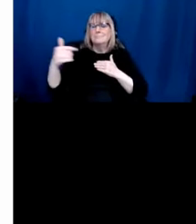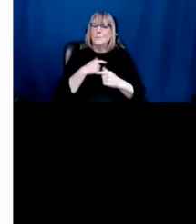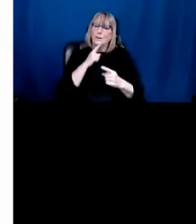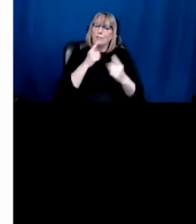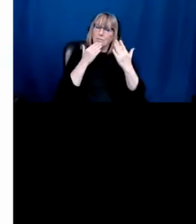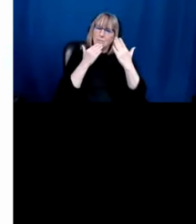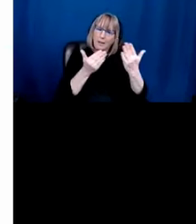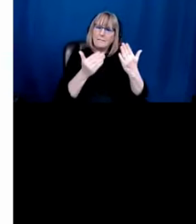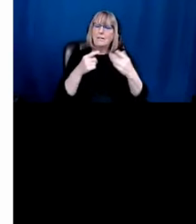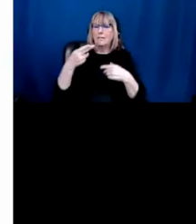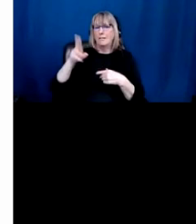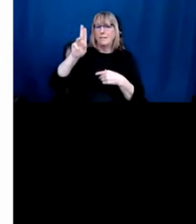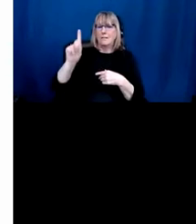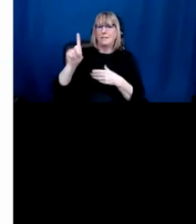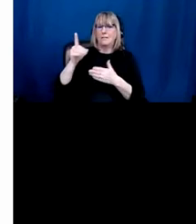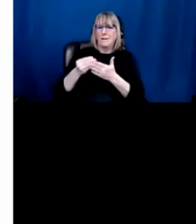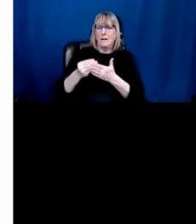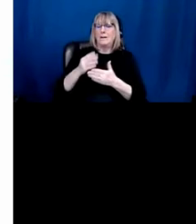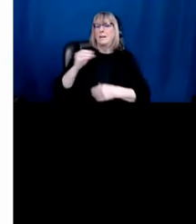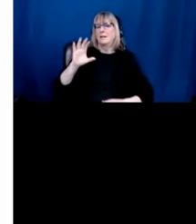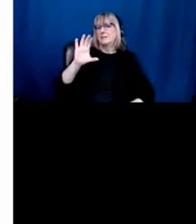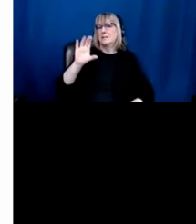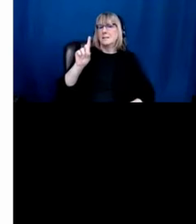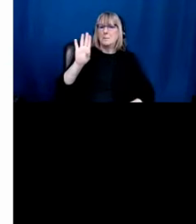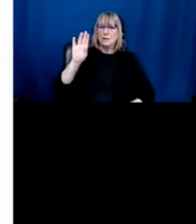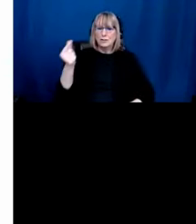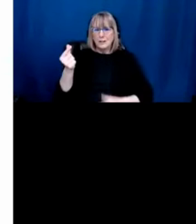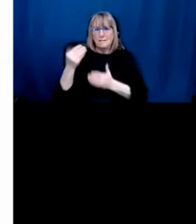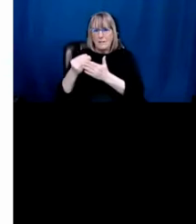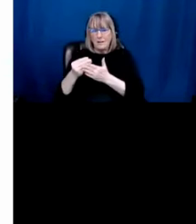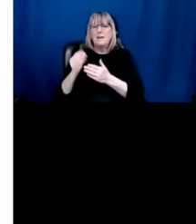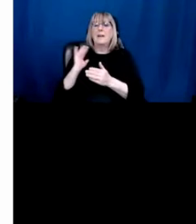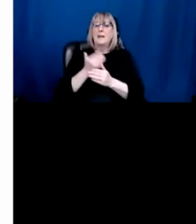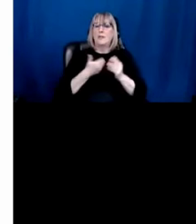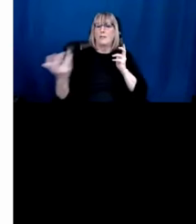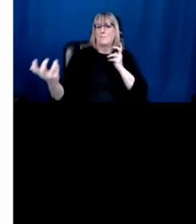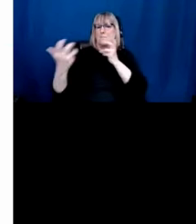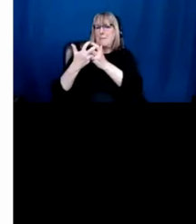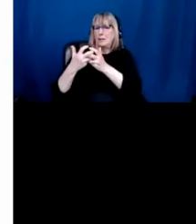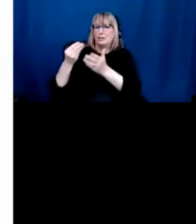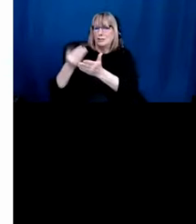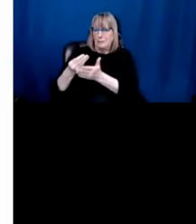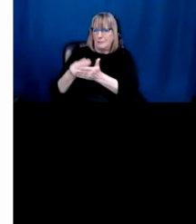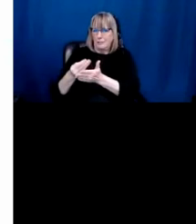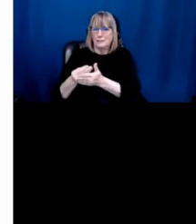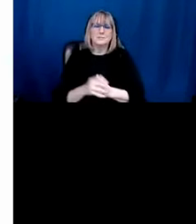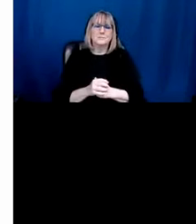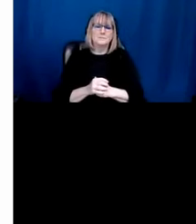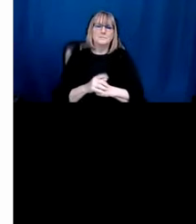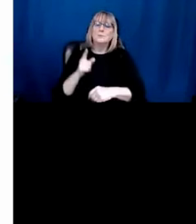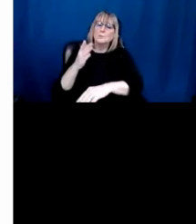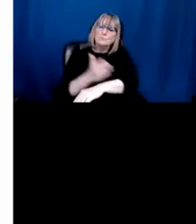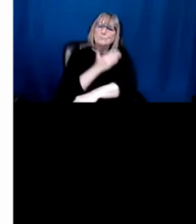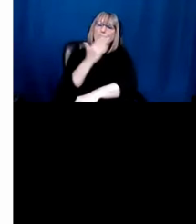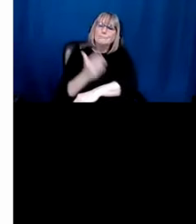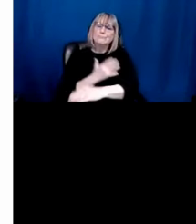de que este edificio sea parte de nuestra comunidad nuevamente.